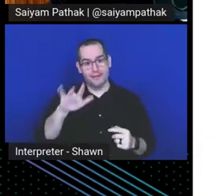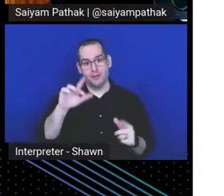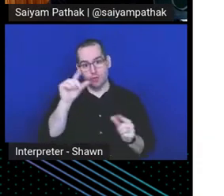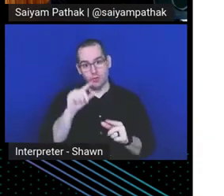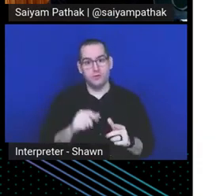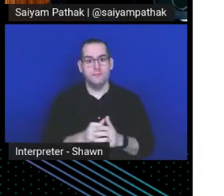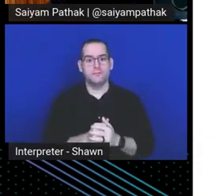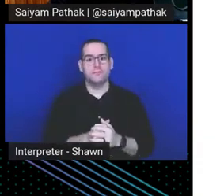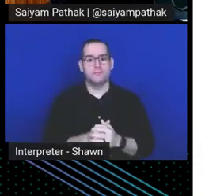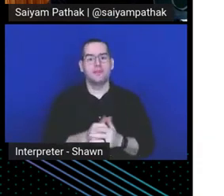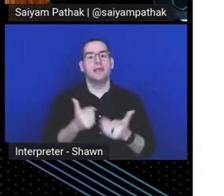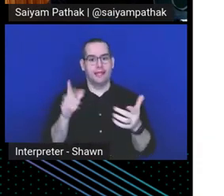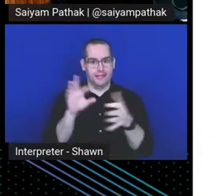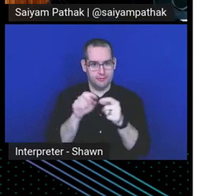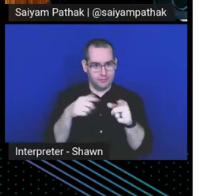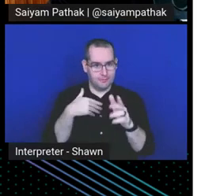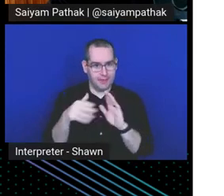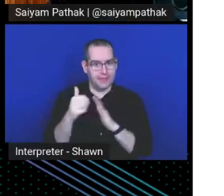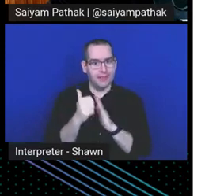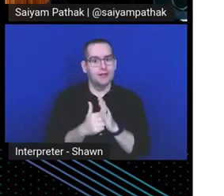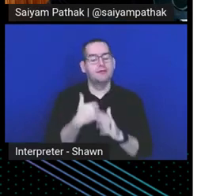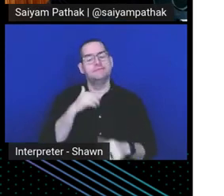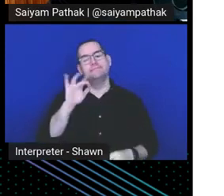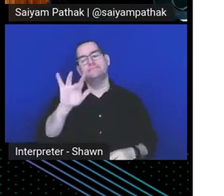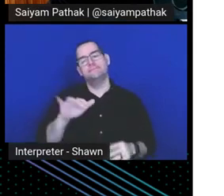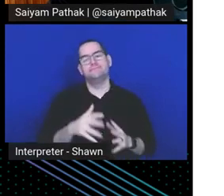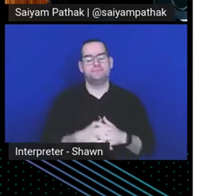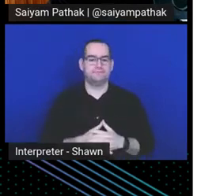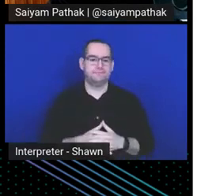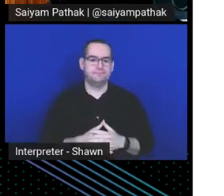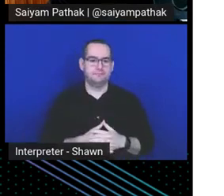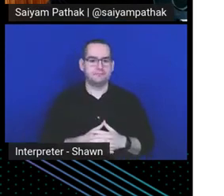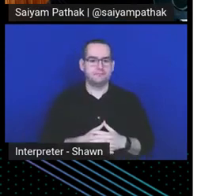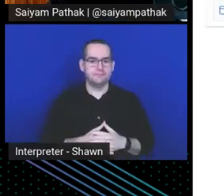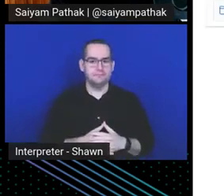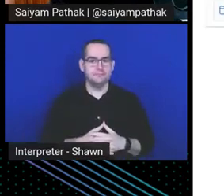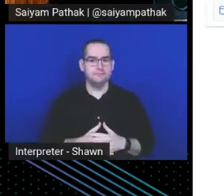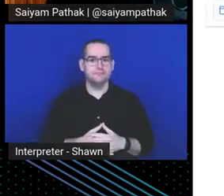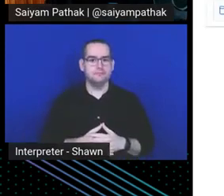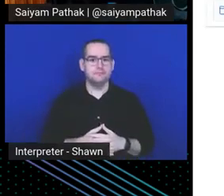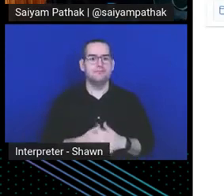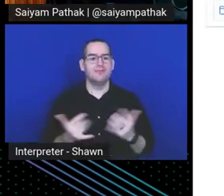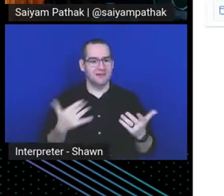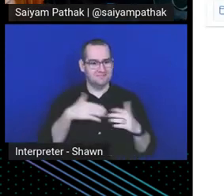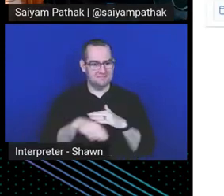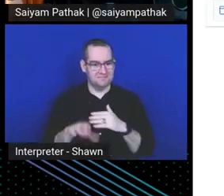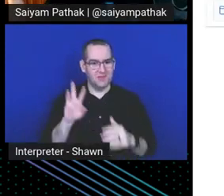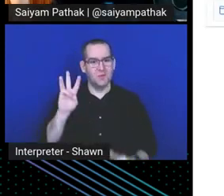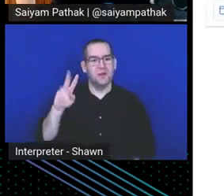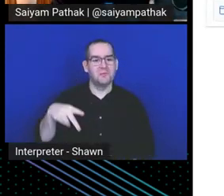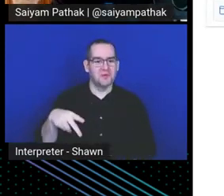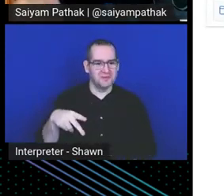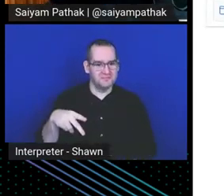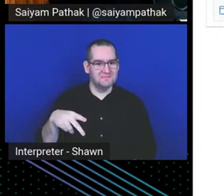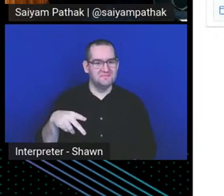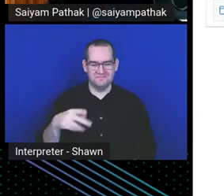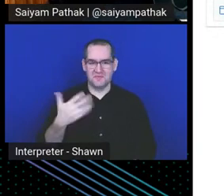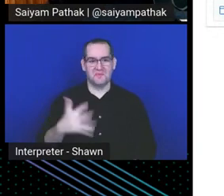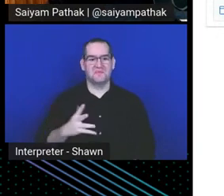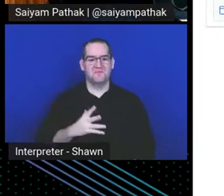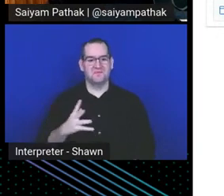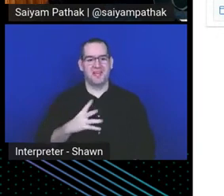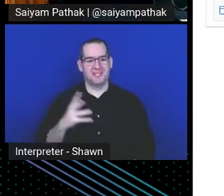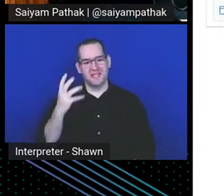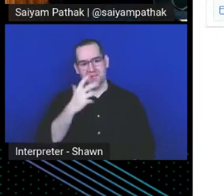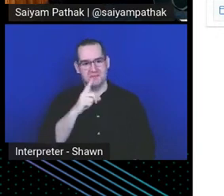It redirects me to choose one of the accounts. I click on one of the accounts, and I am into Waypoint. So that's how fancy and awesome it